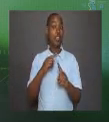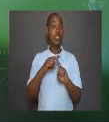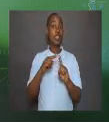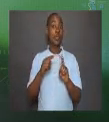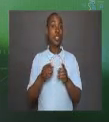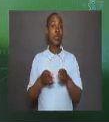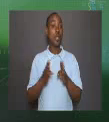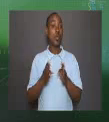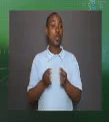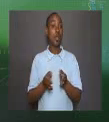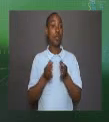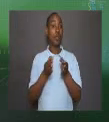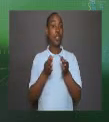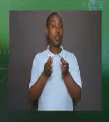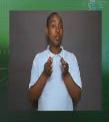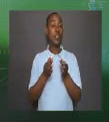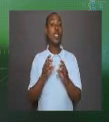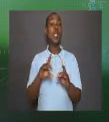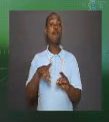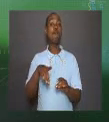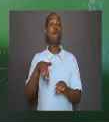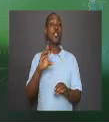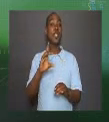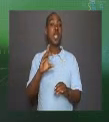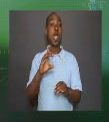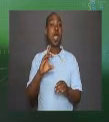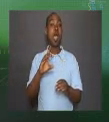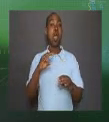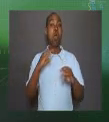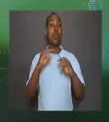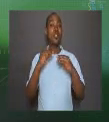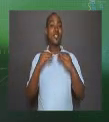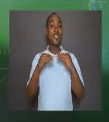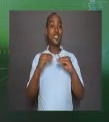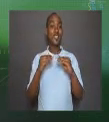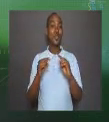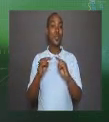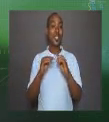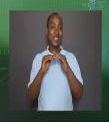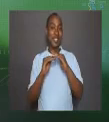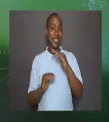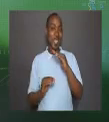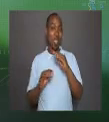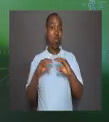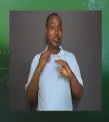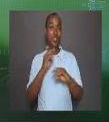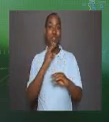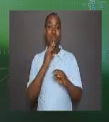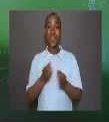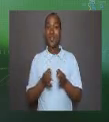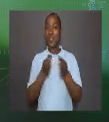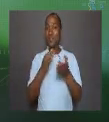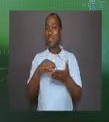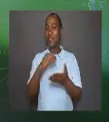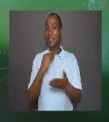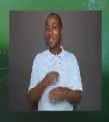an area of higher concentration to an area of lower concentration. We